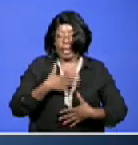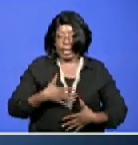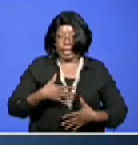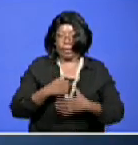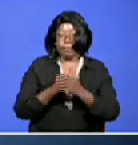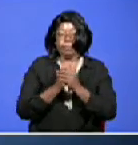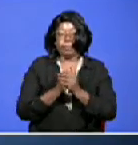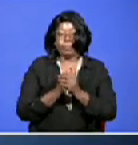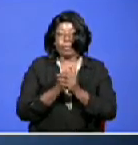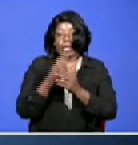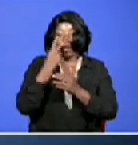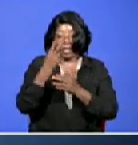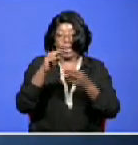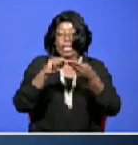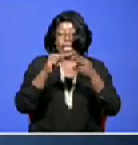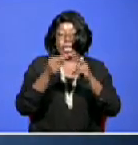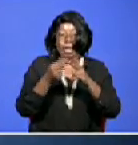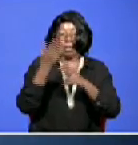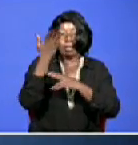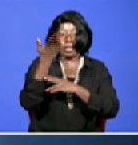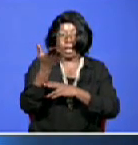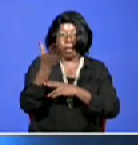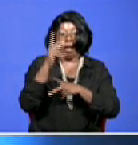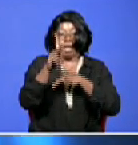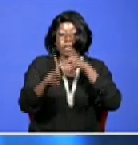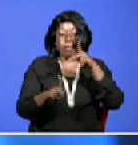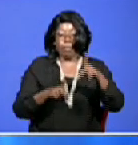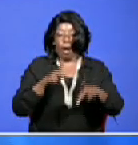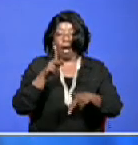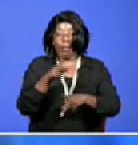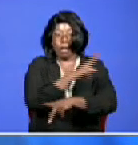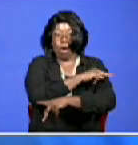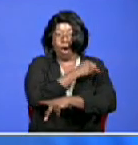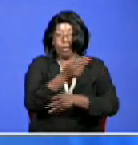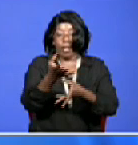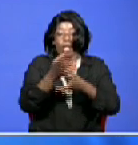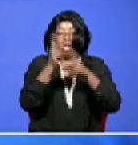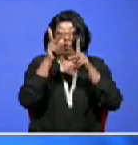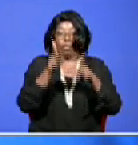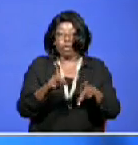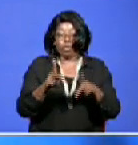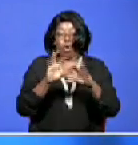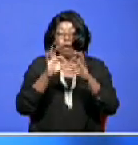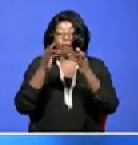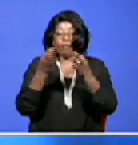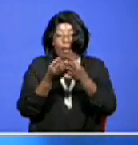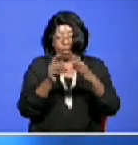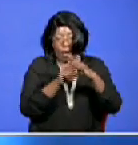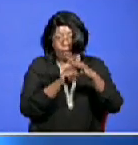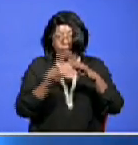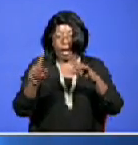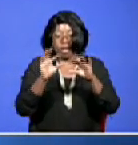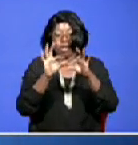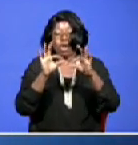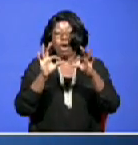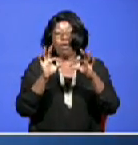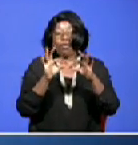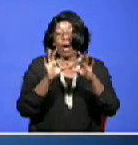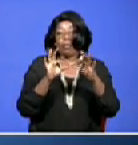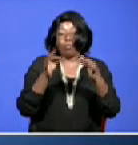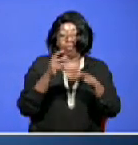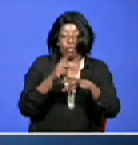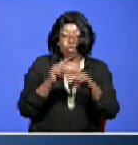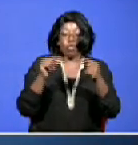Well, take a look at the numbers on your screen. The Public Hospitals Authority is appealing to persons with relatives who have evacuated from Grand Bahama or Abaco